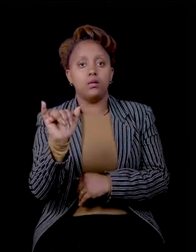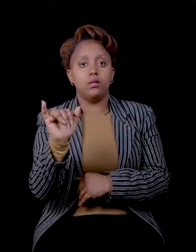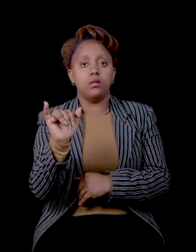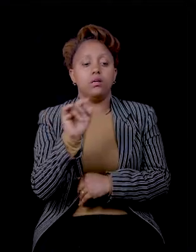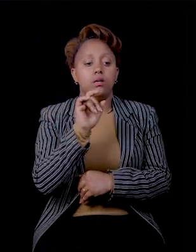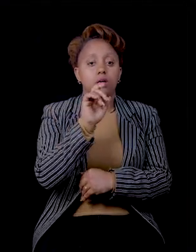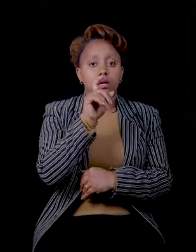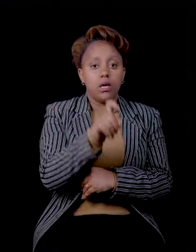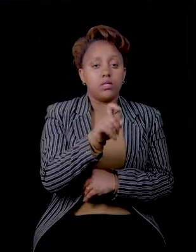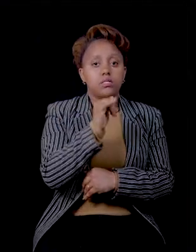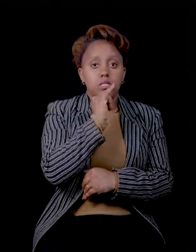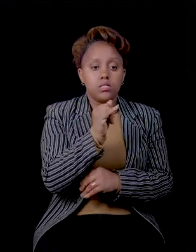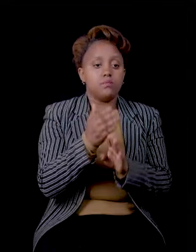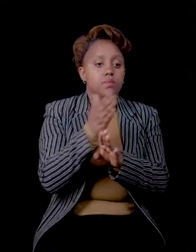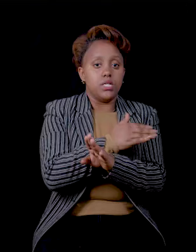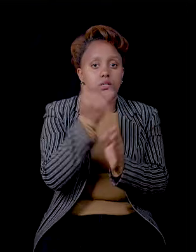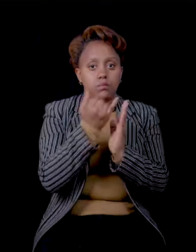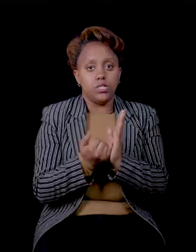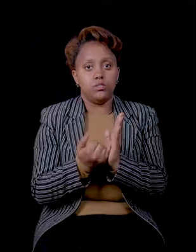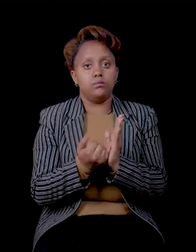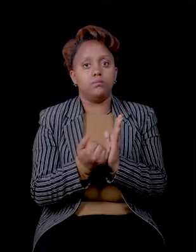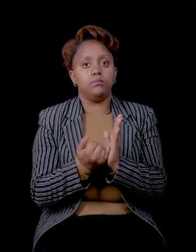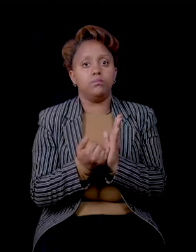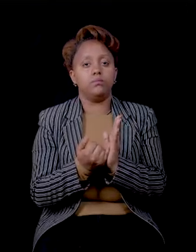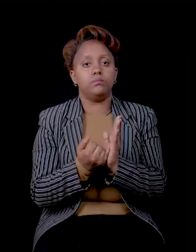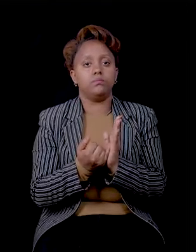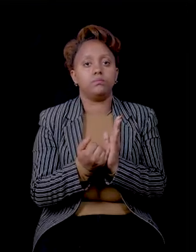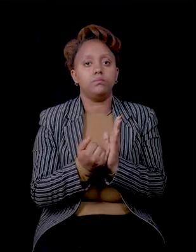y, x is the preimage